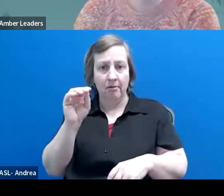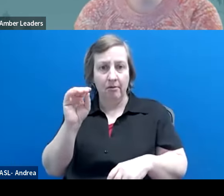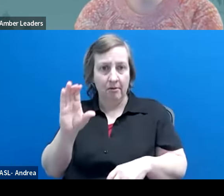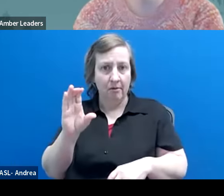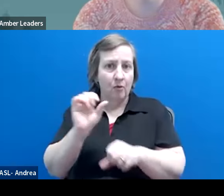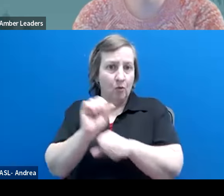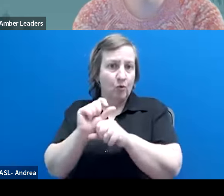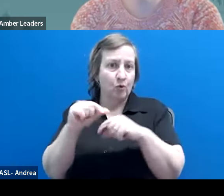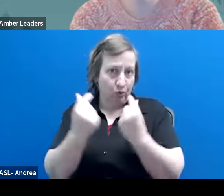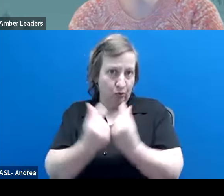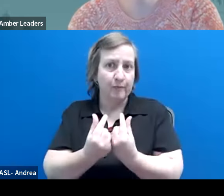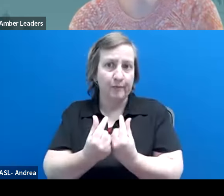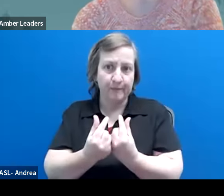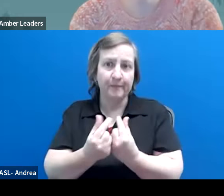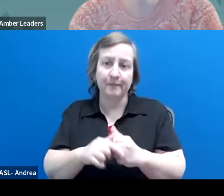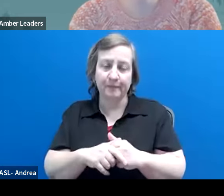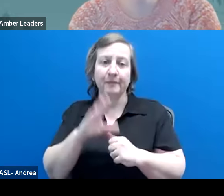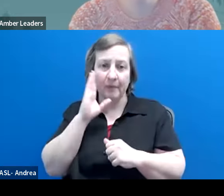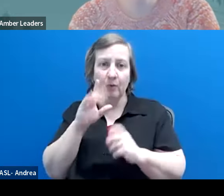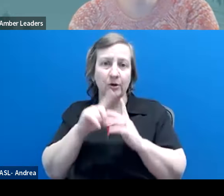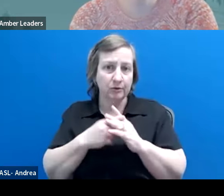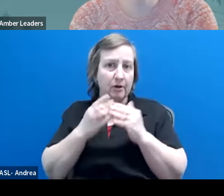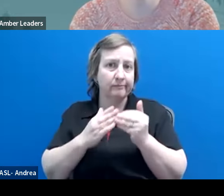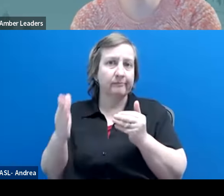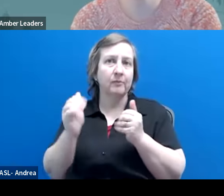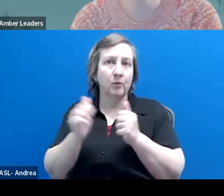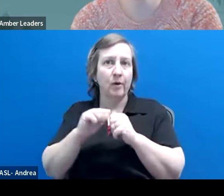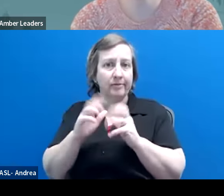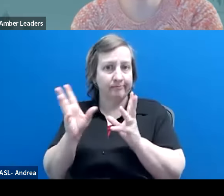work group, and we will be moving forward with seating that.